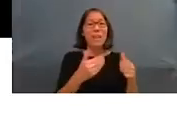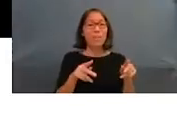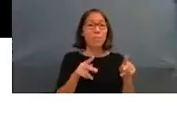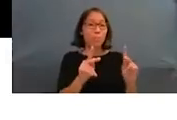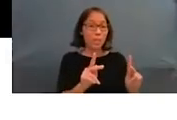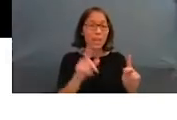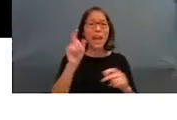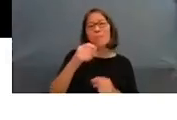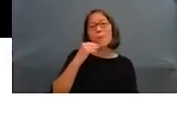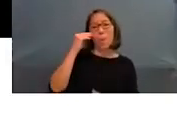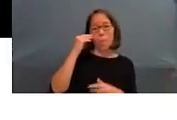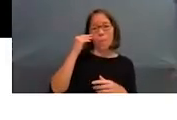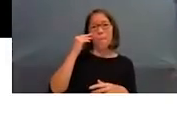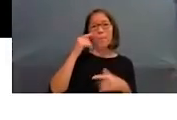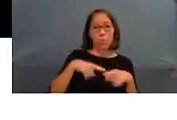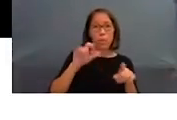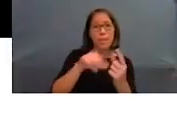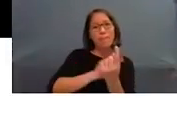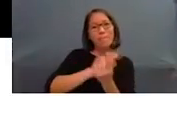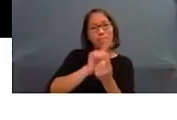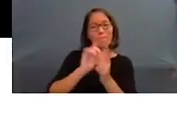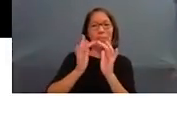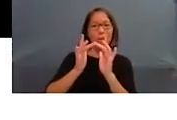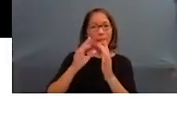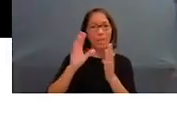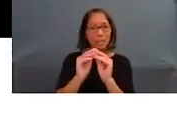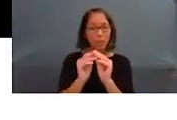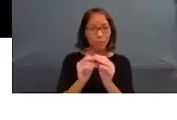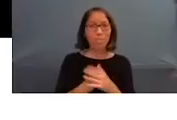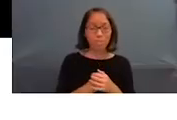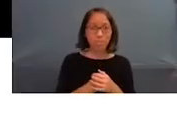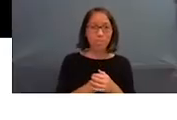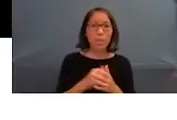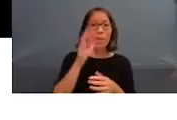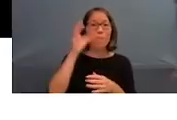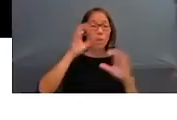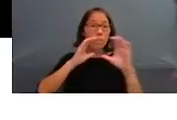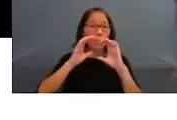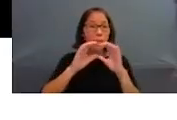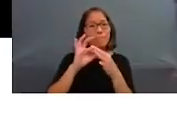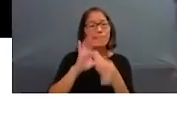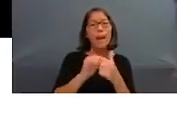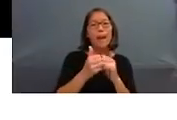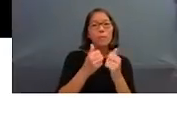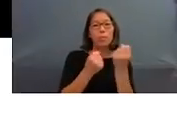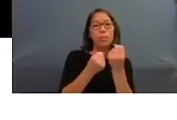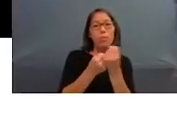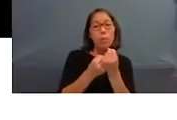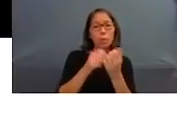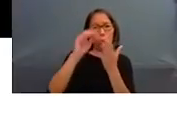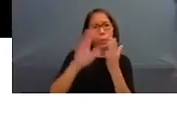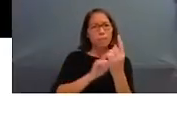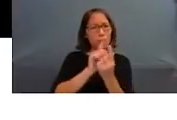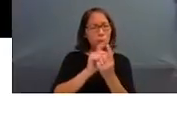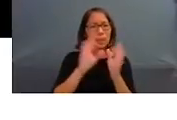be home during the virtual mentoring sessions. Parent communication on how to support student mentoring sessions will